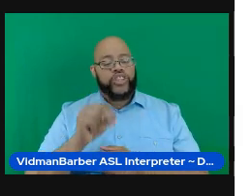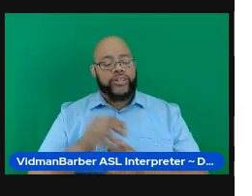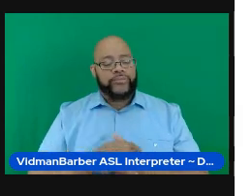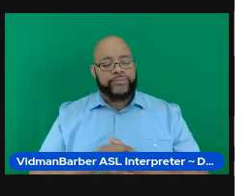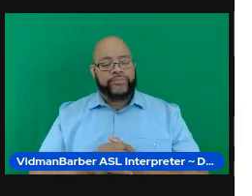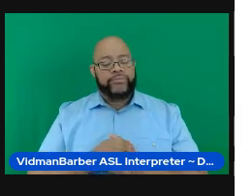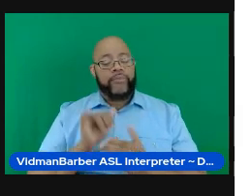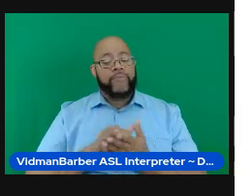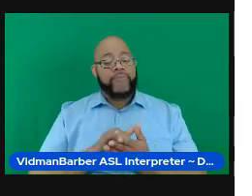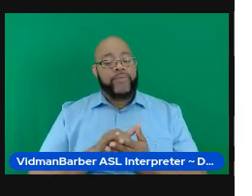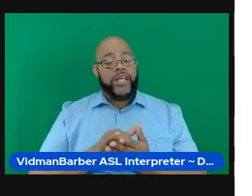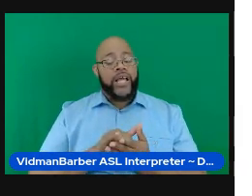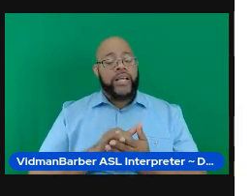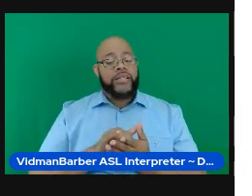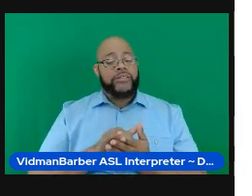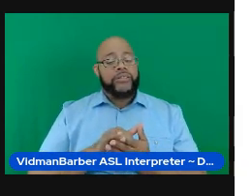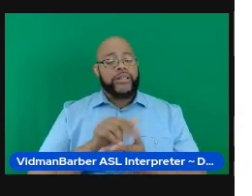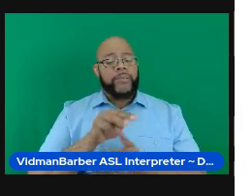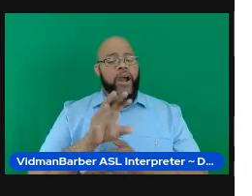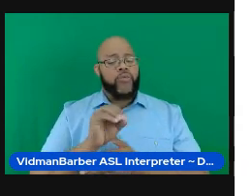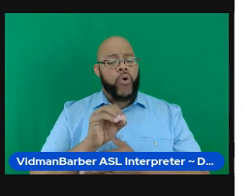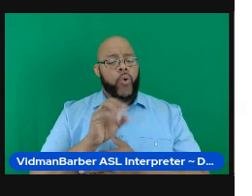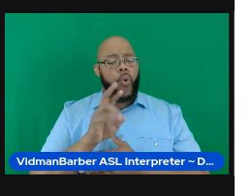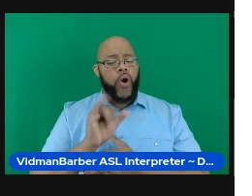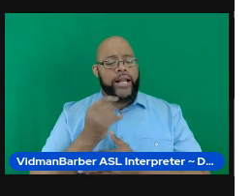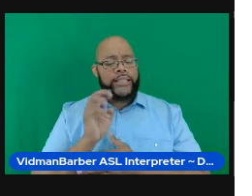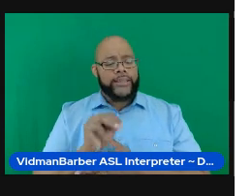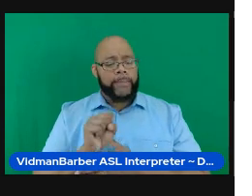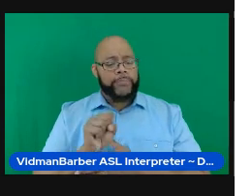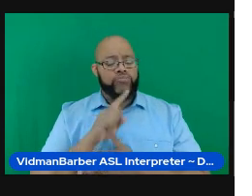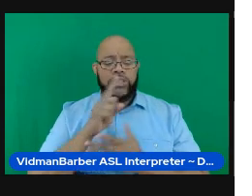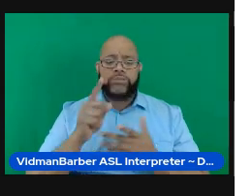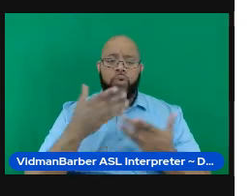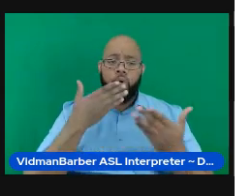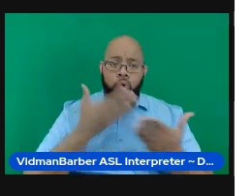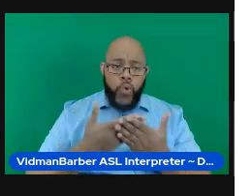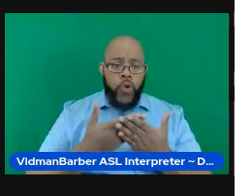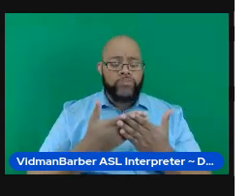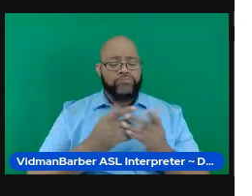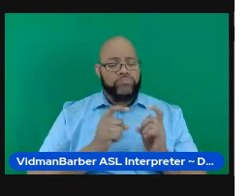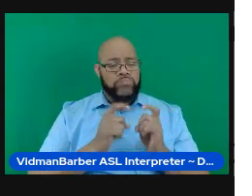are incredibly effective at inducing a